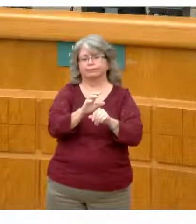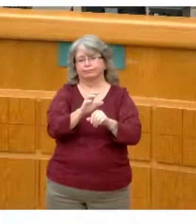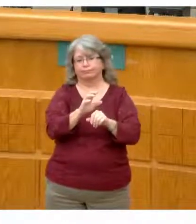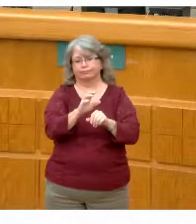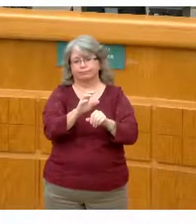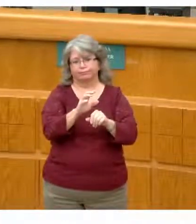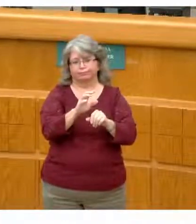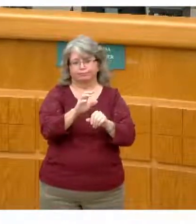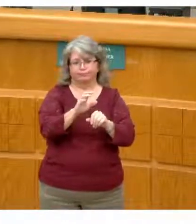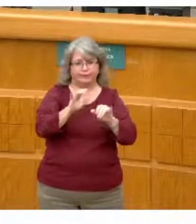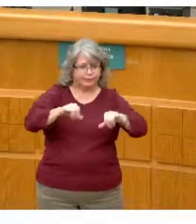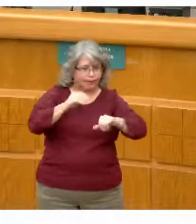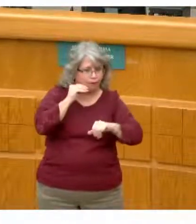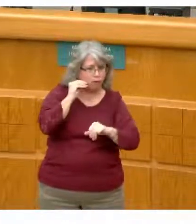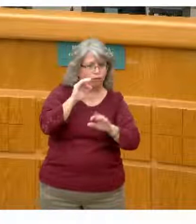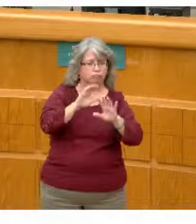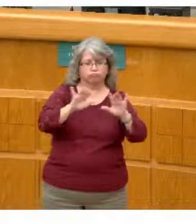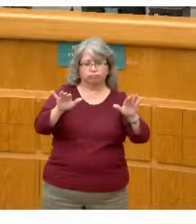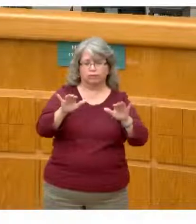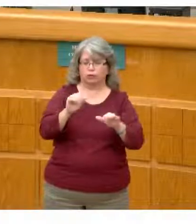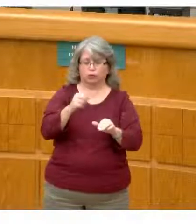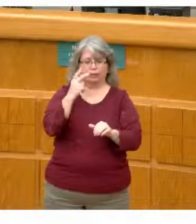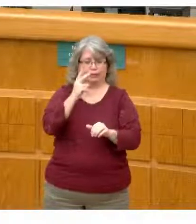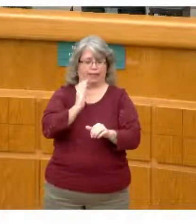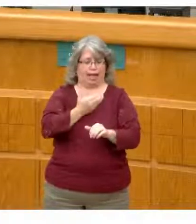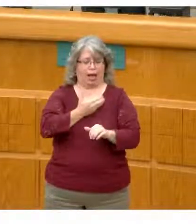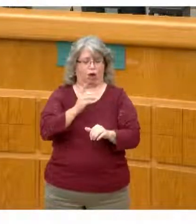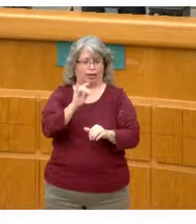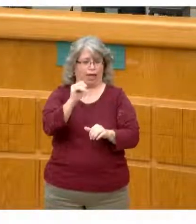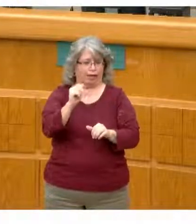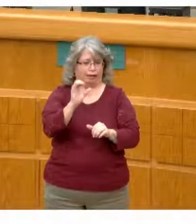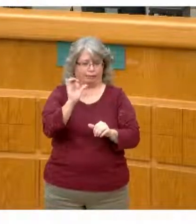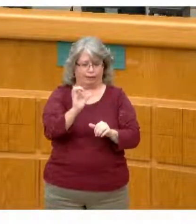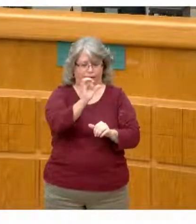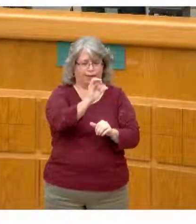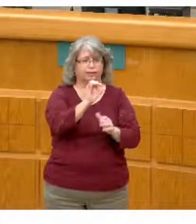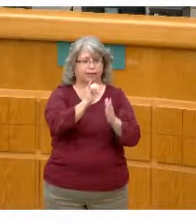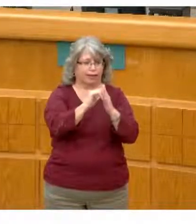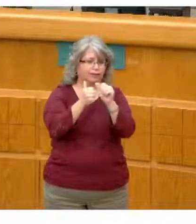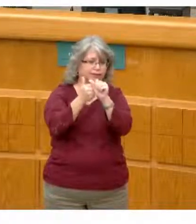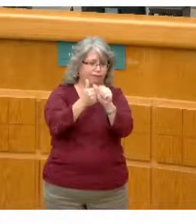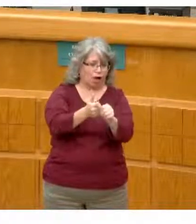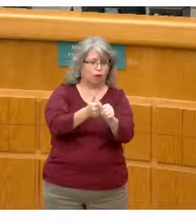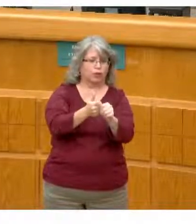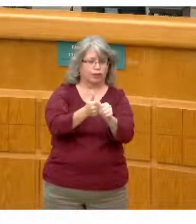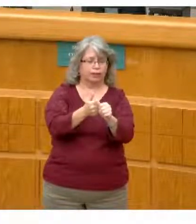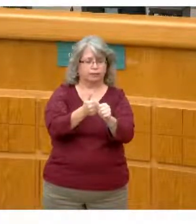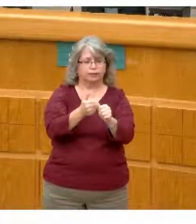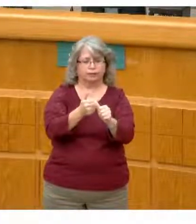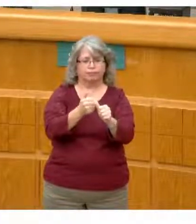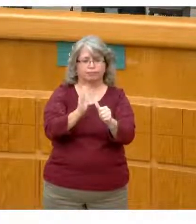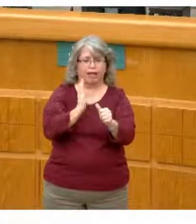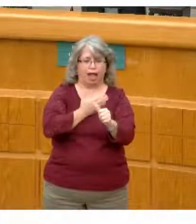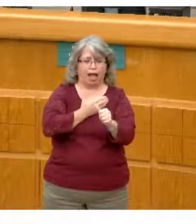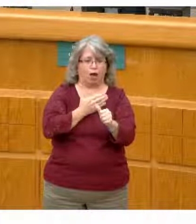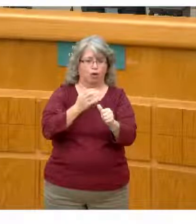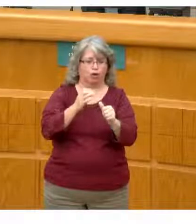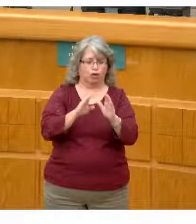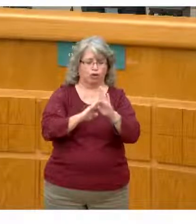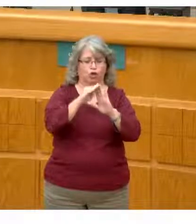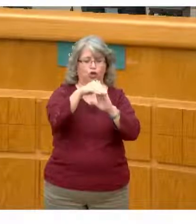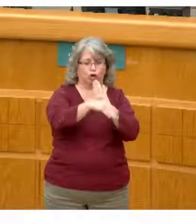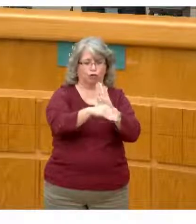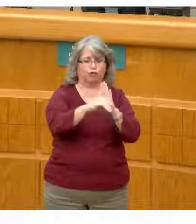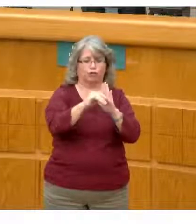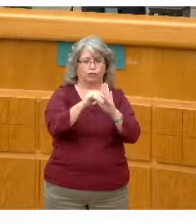closely follows the curve where we're doing things to slow down COVID. And so this shows that we can have an effect on